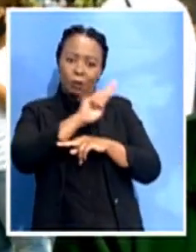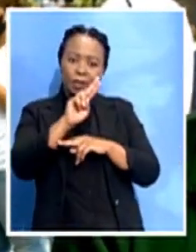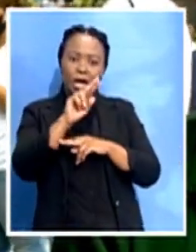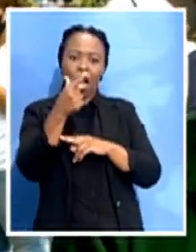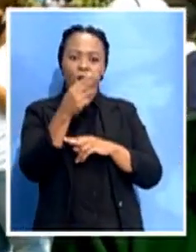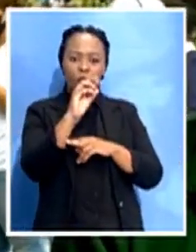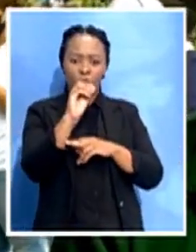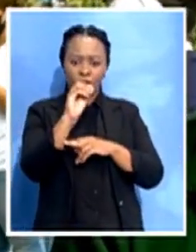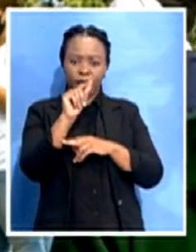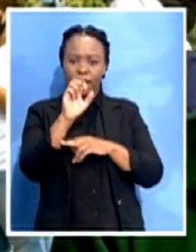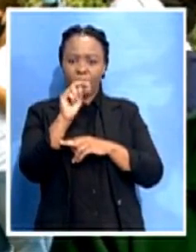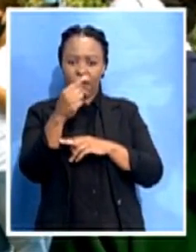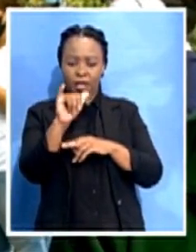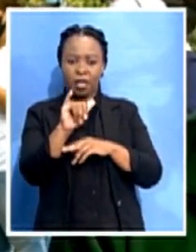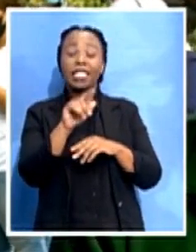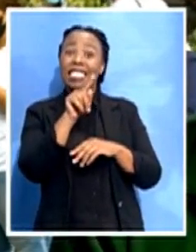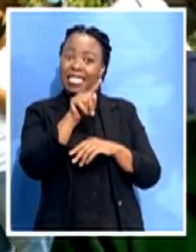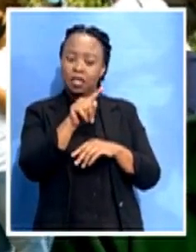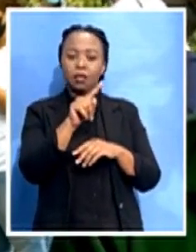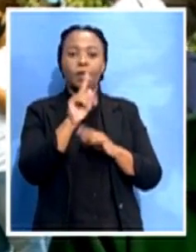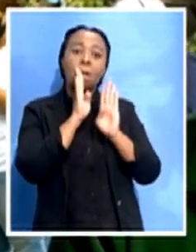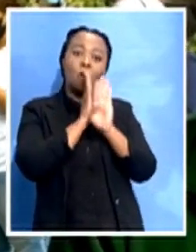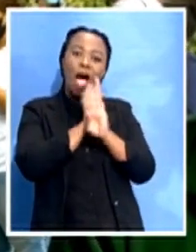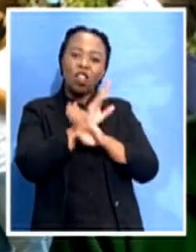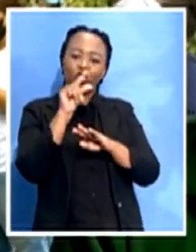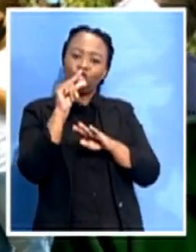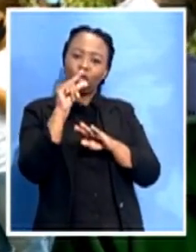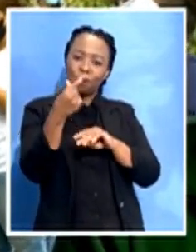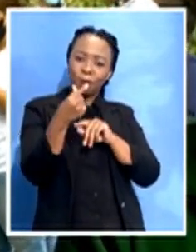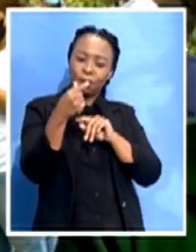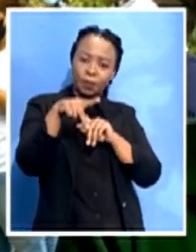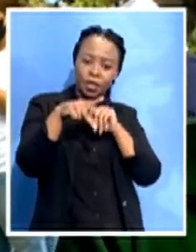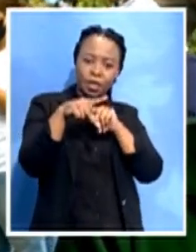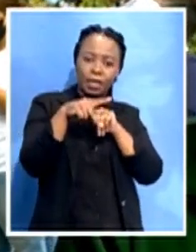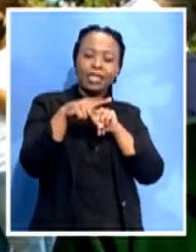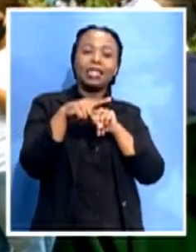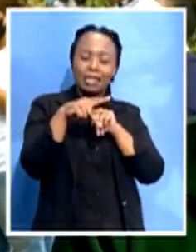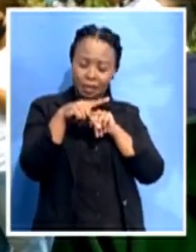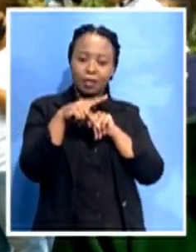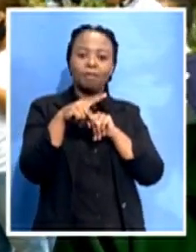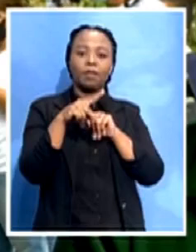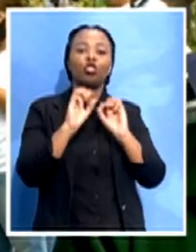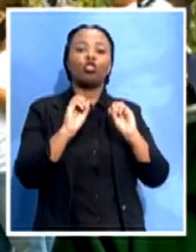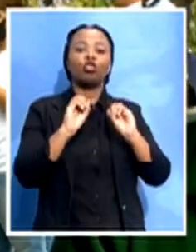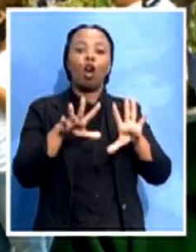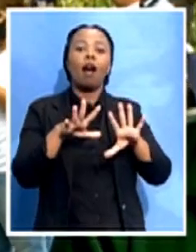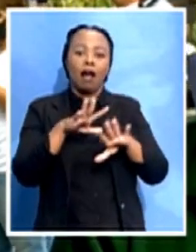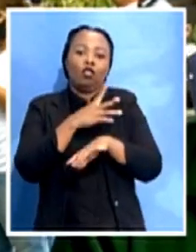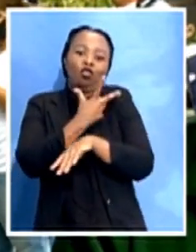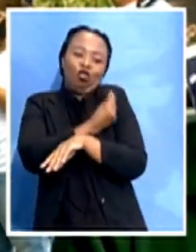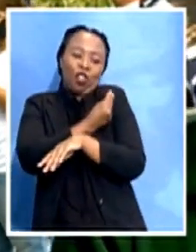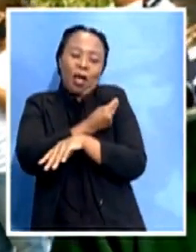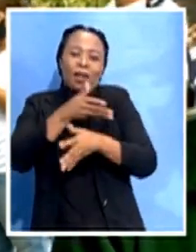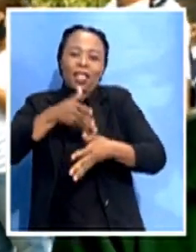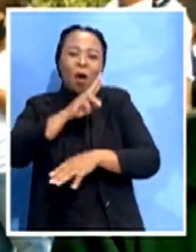are lining up literally to get their jabs here at this hospital. I know that over the past few days, just